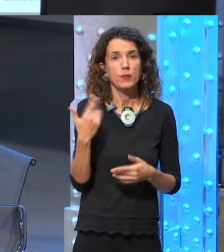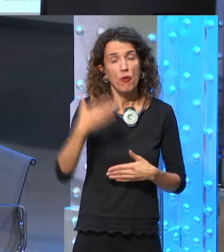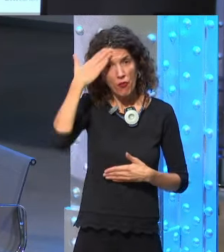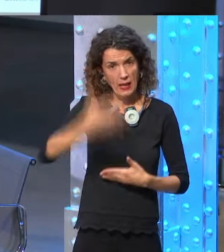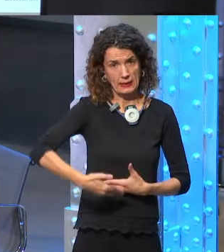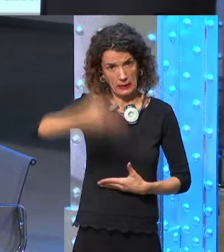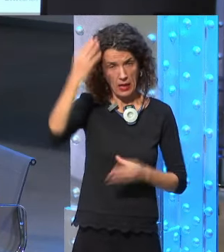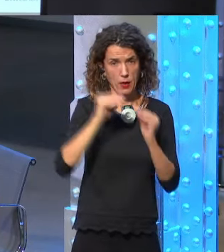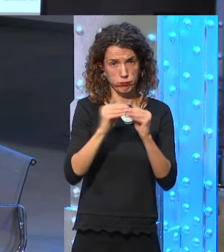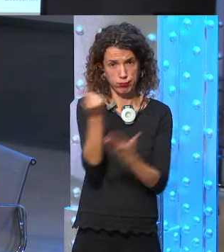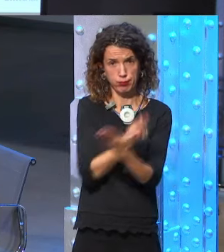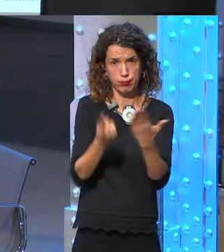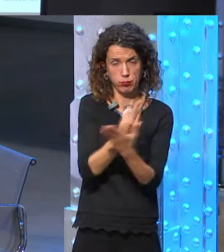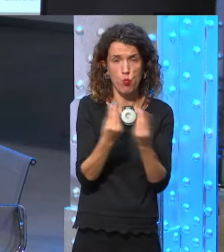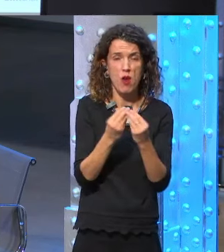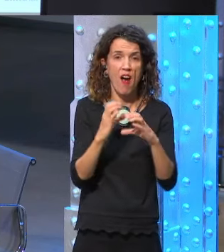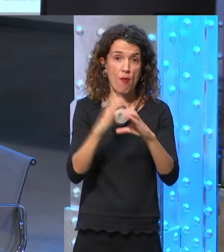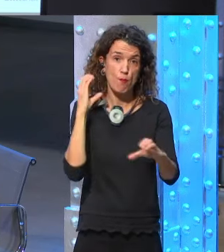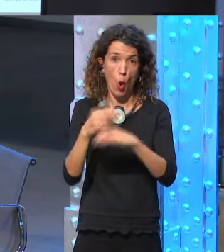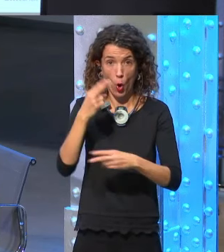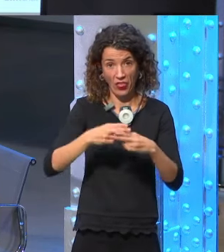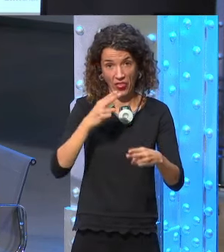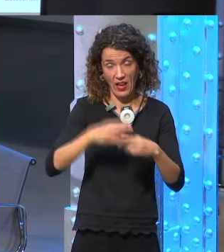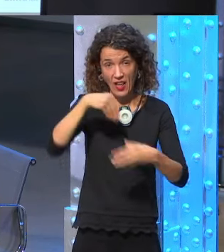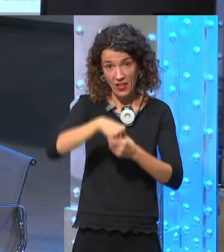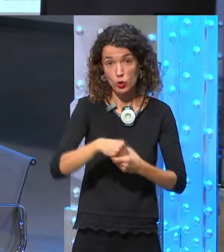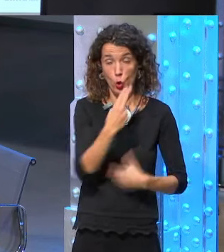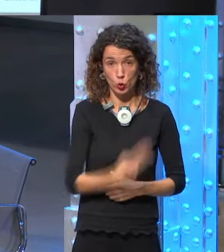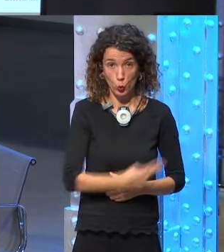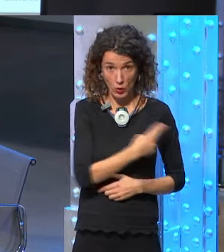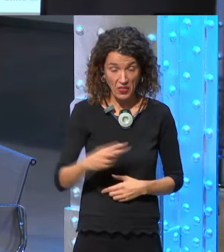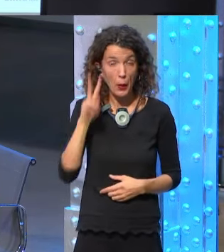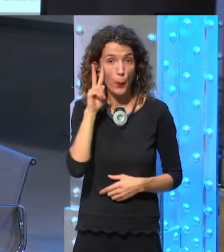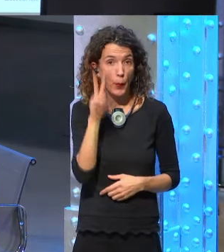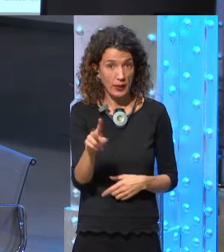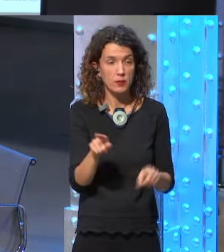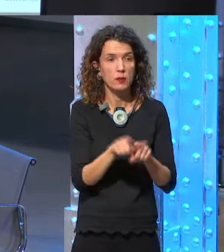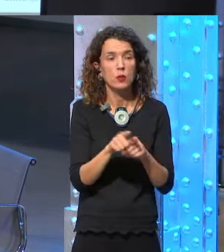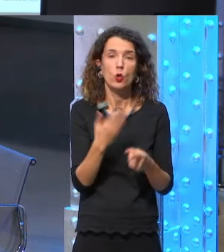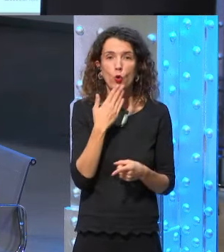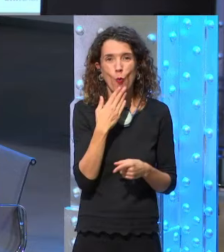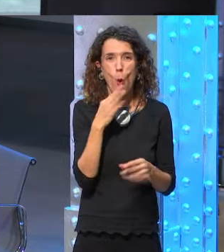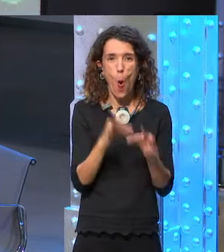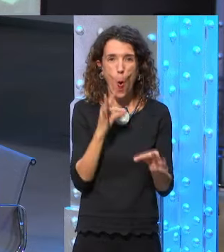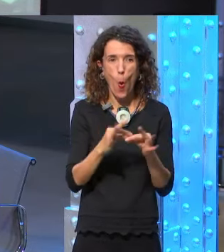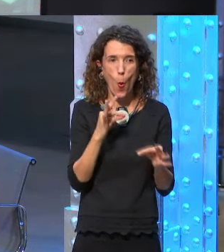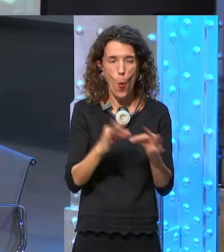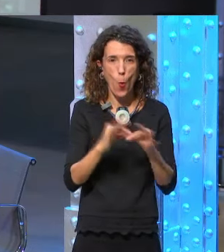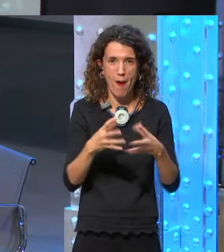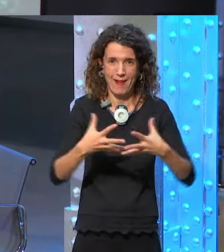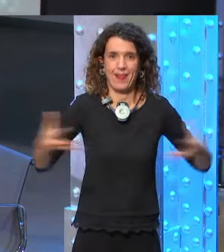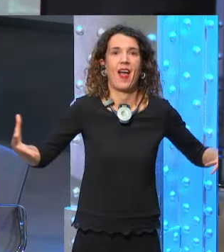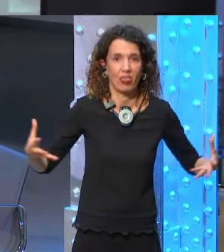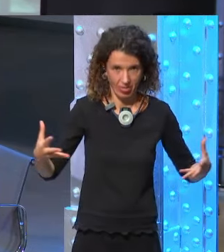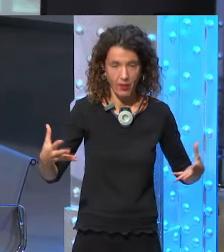a winery in Switzerland. You see these over-dimensional grapes. It's like a basket filled with these large